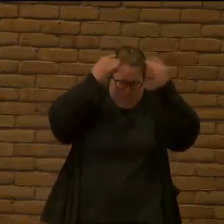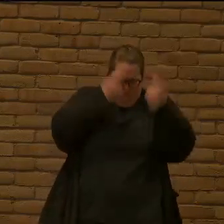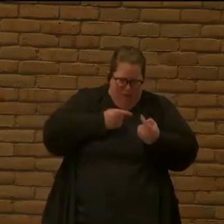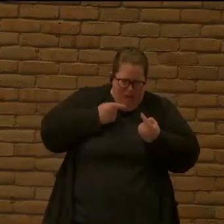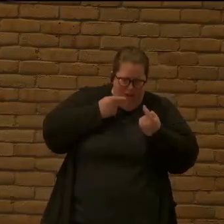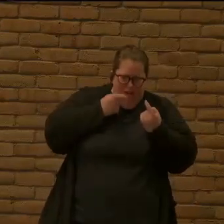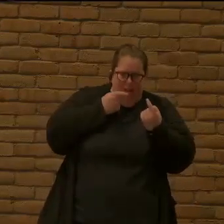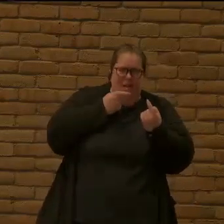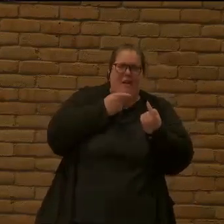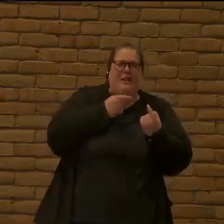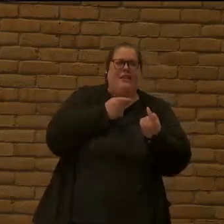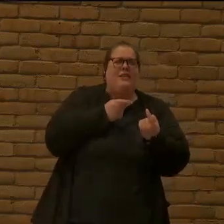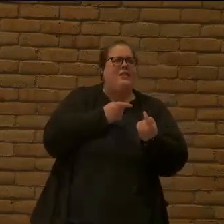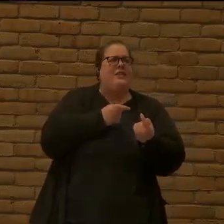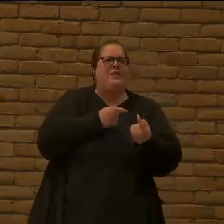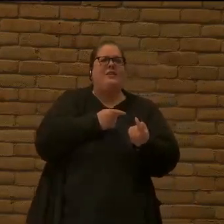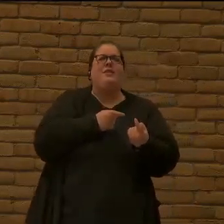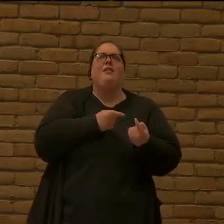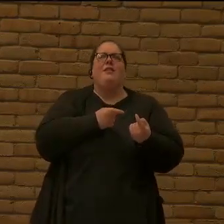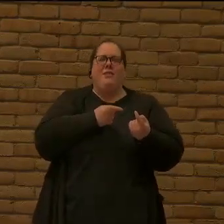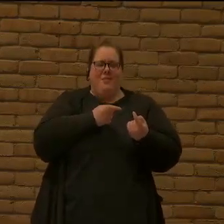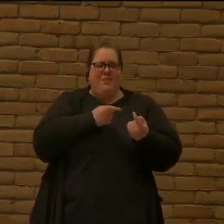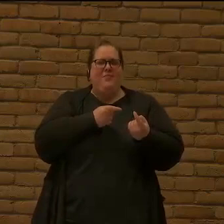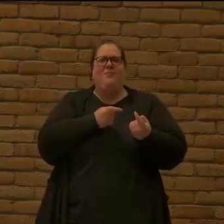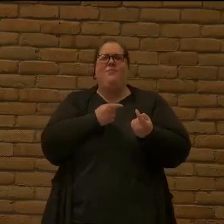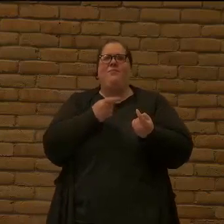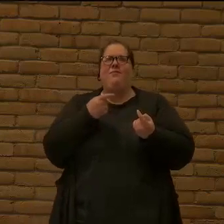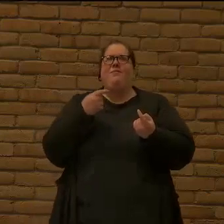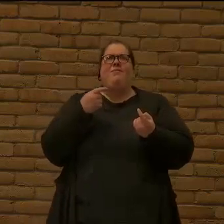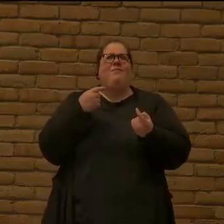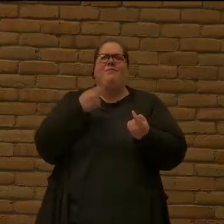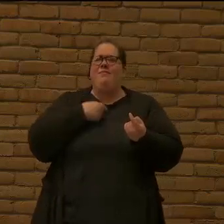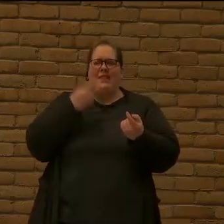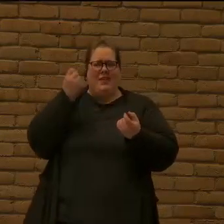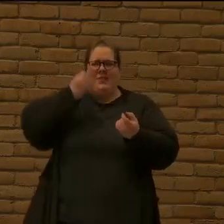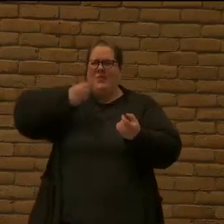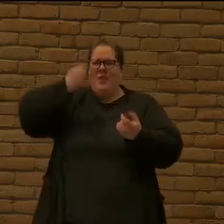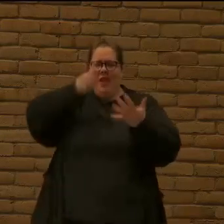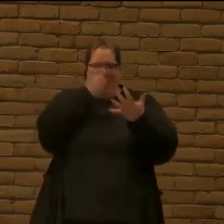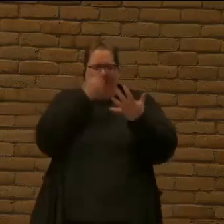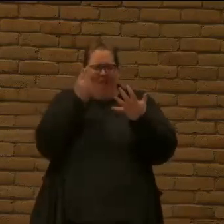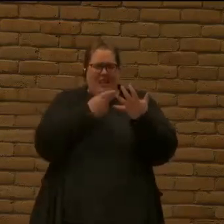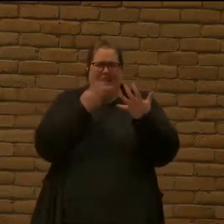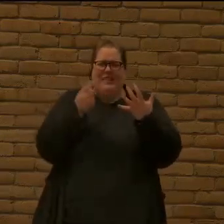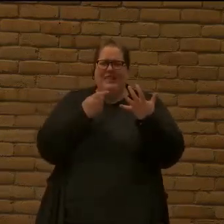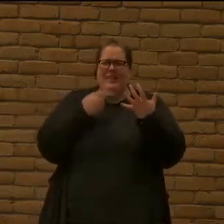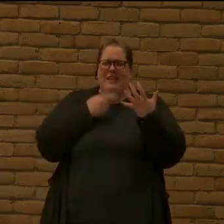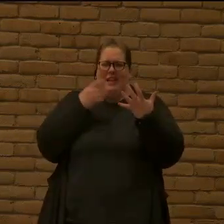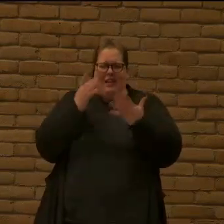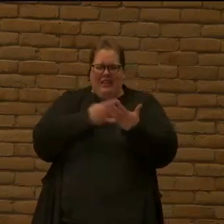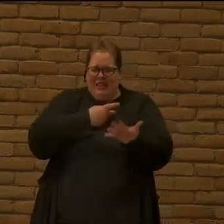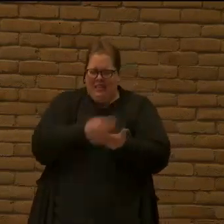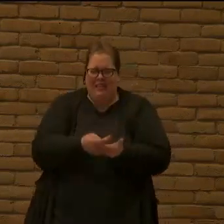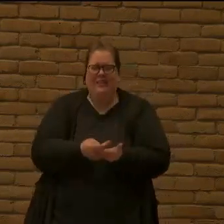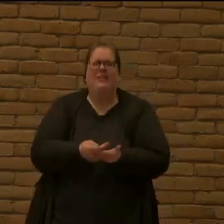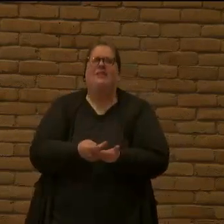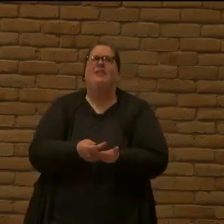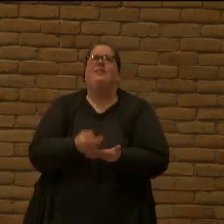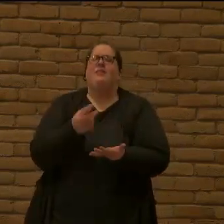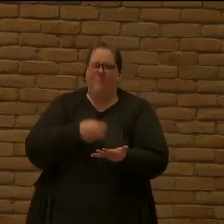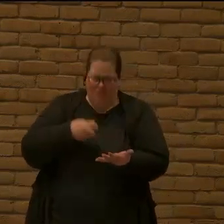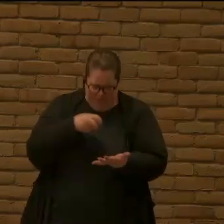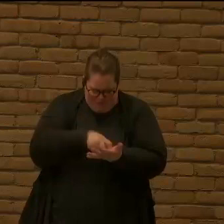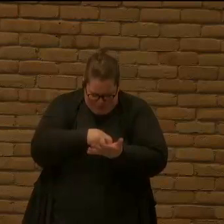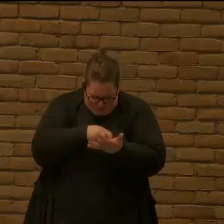gonna end Brought to my knees by all of these things I don't understand Don't